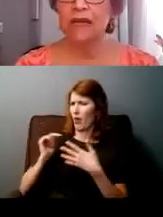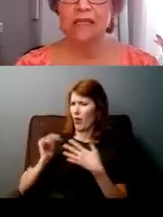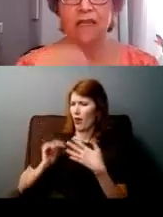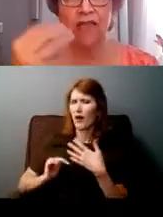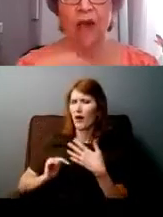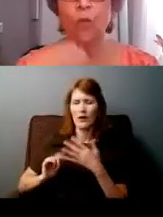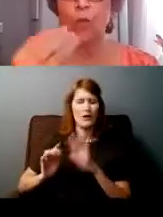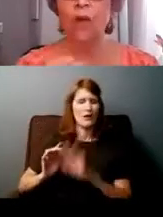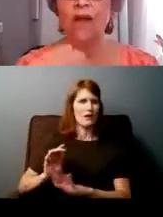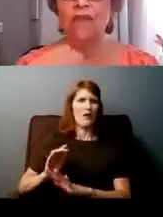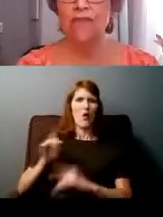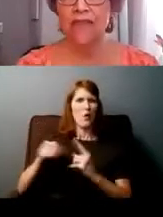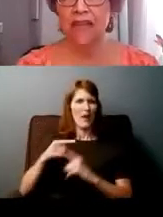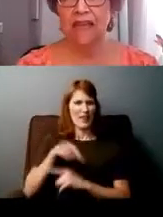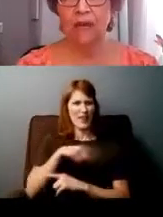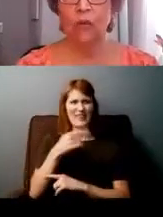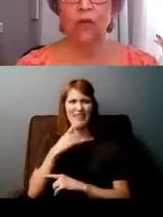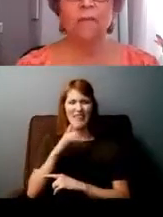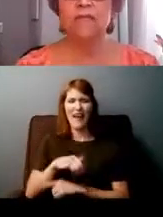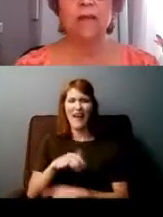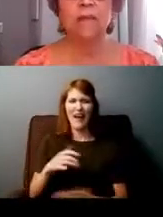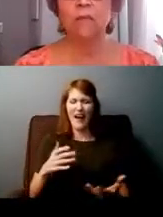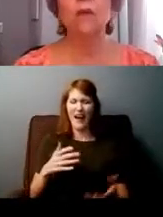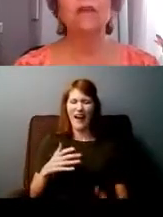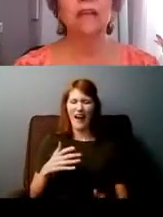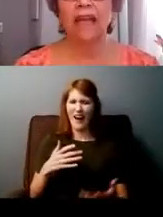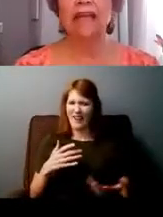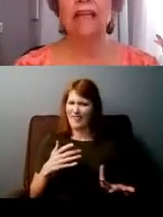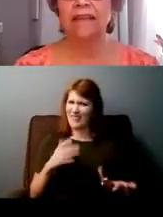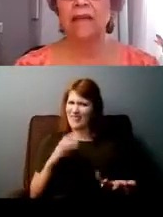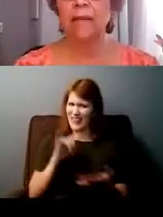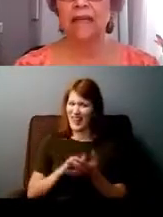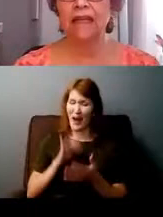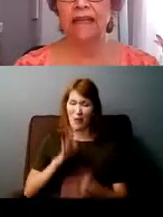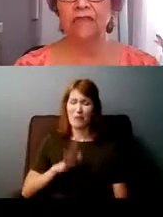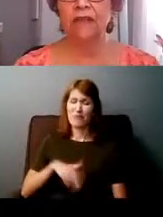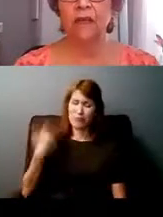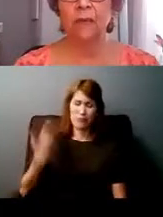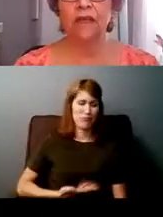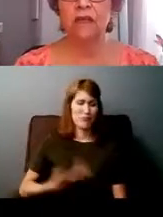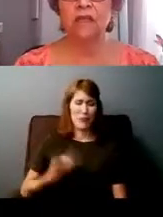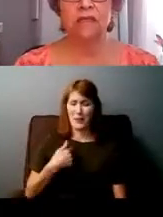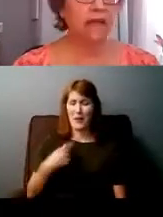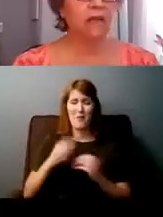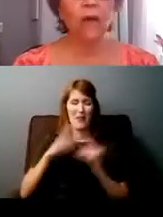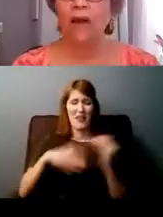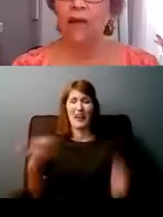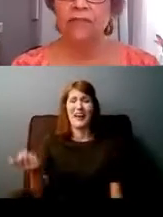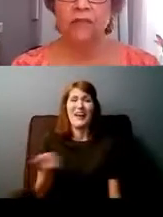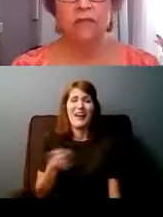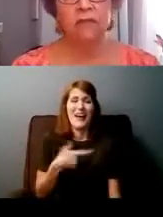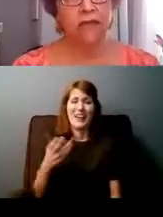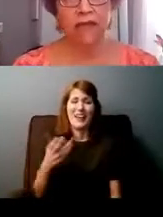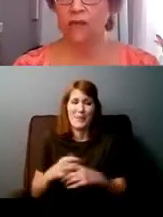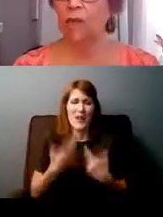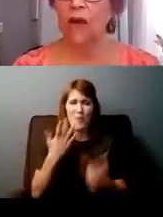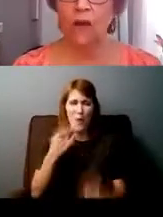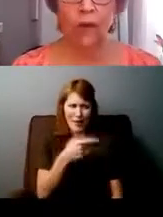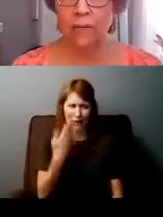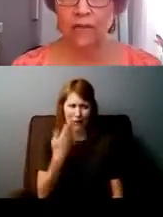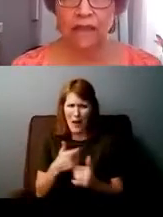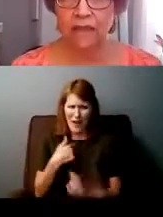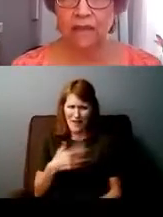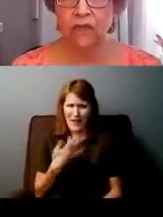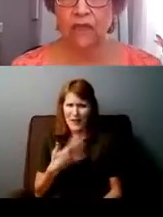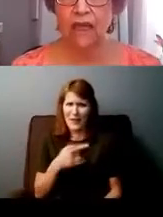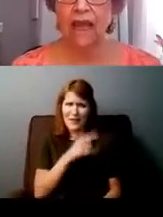some reason, that one thing will upset me more than anything in my life. because they don't know how I feel. They don't know what